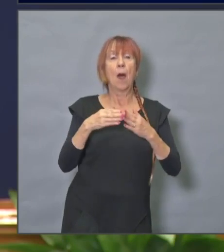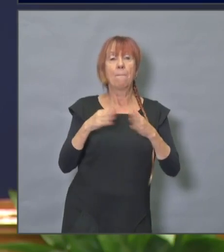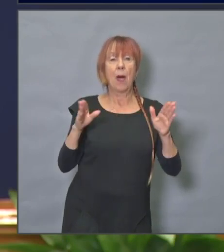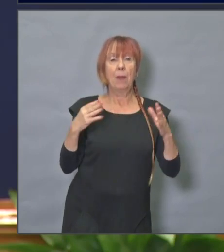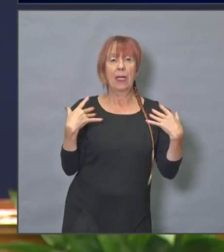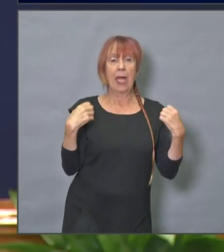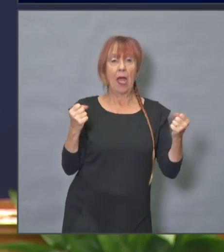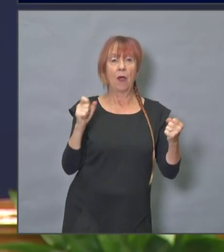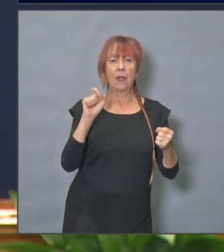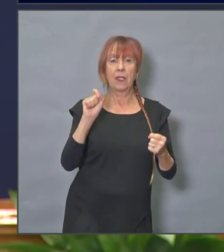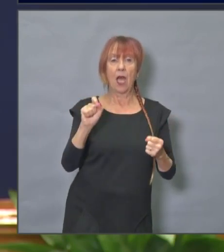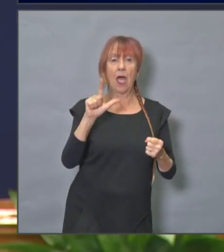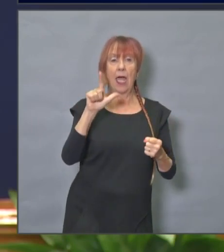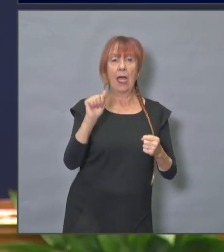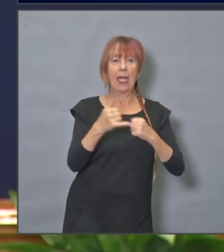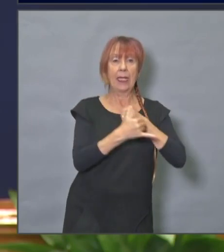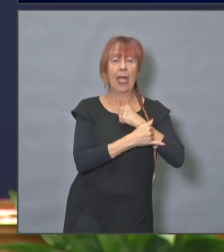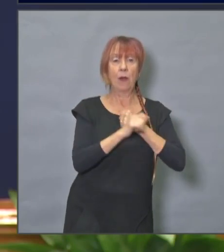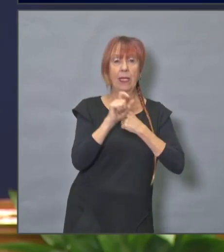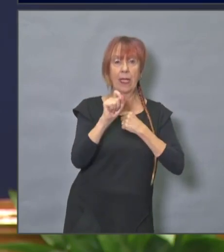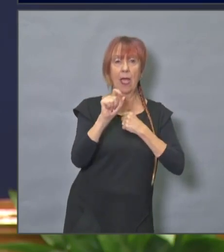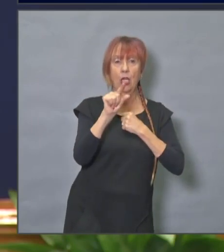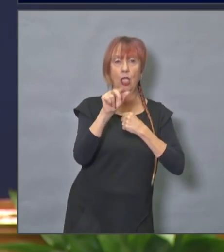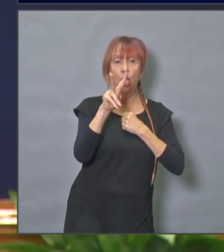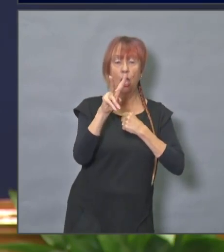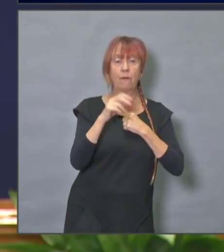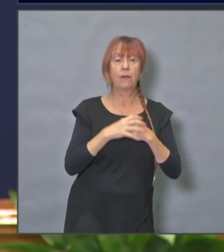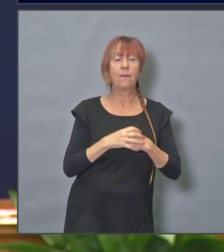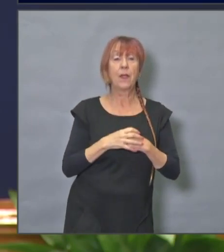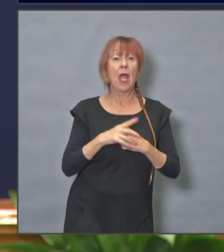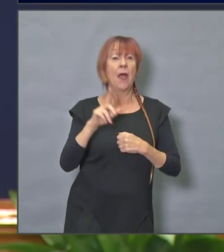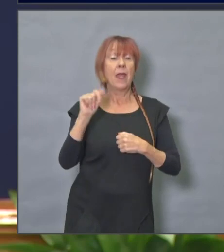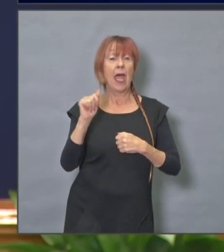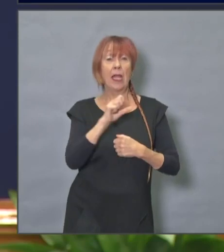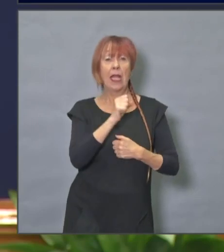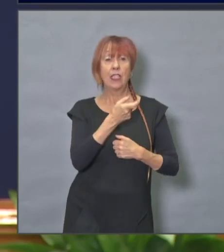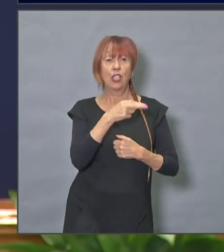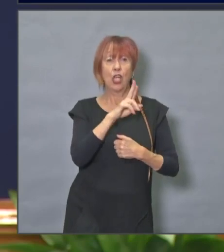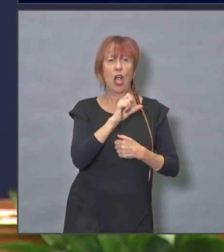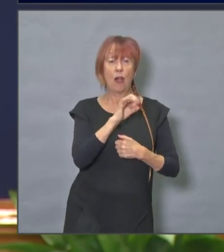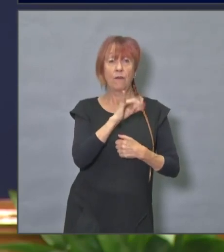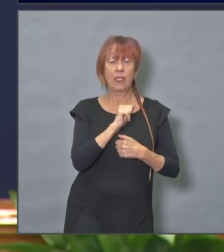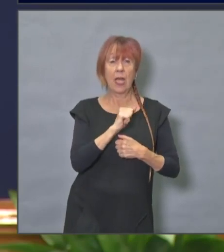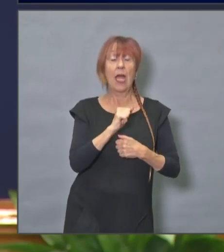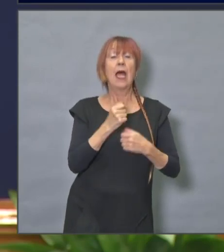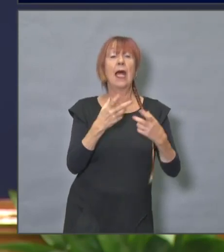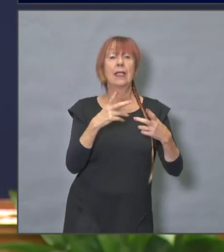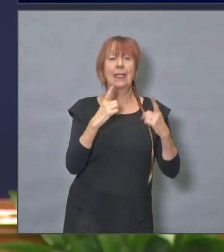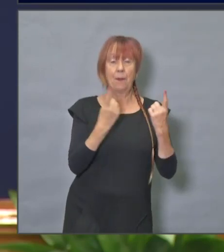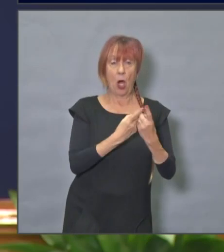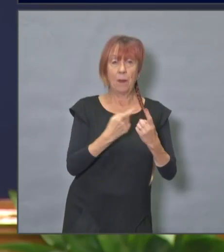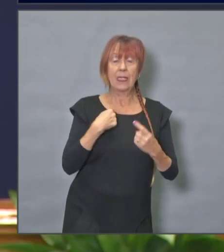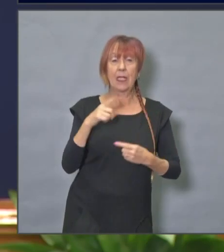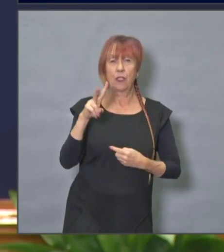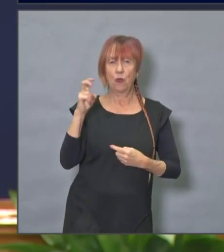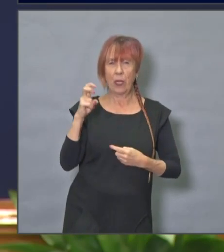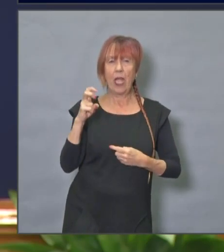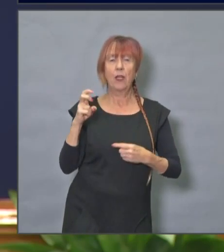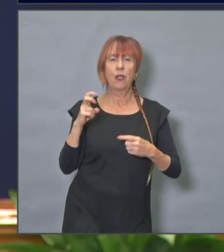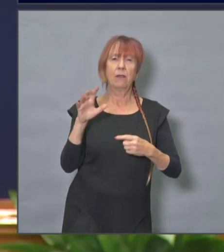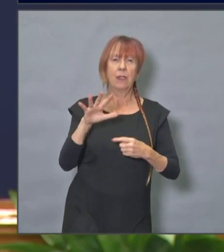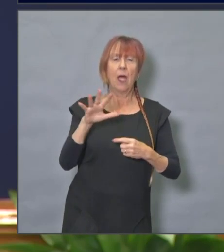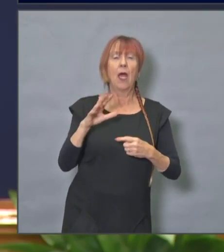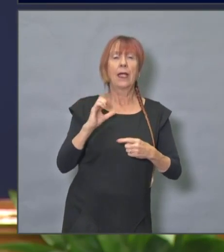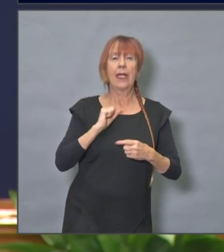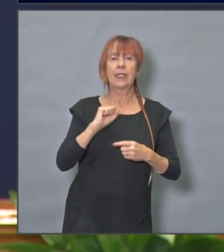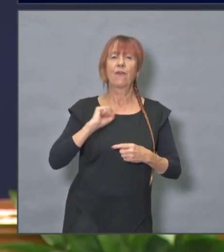publichealth.lacounty.gov. The LA County Sheriff Department is reporting 358 positive cases among staff,